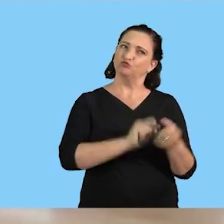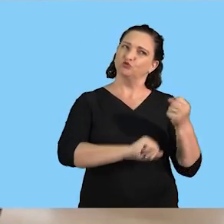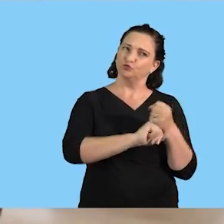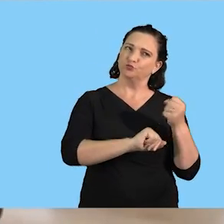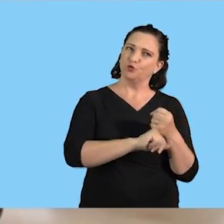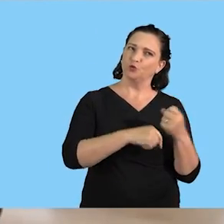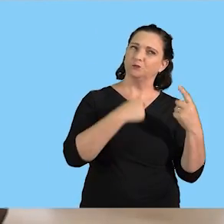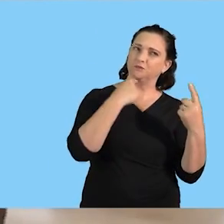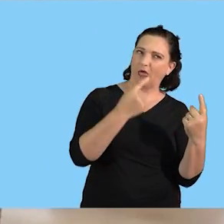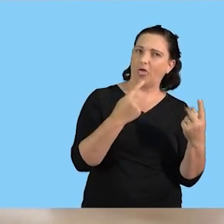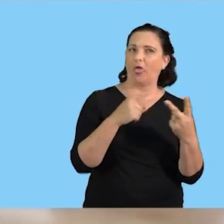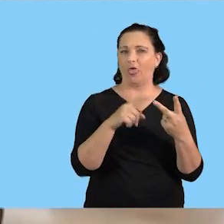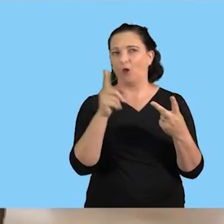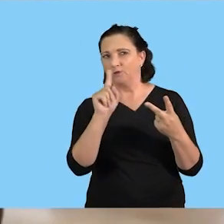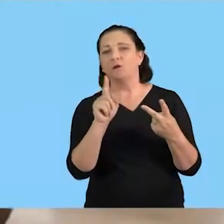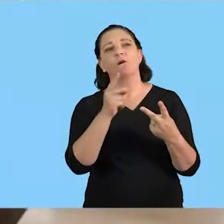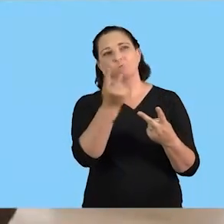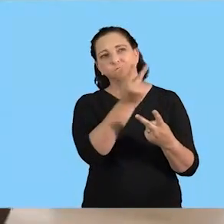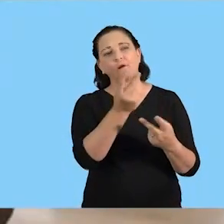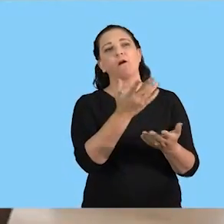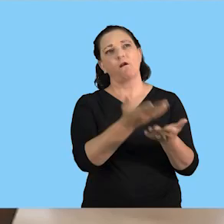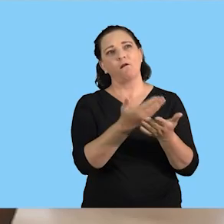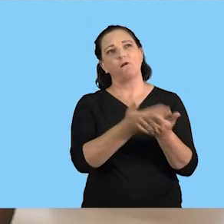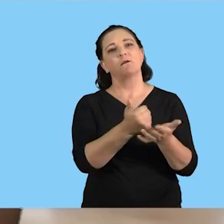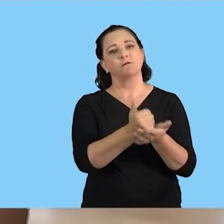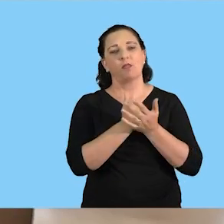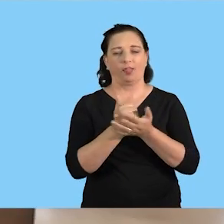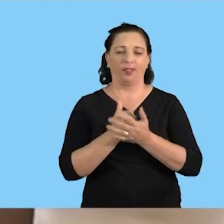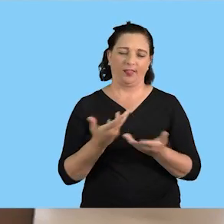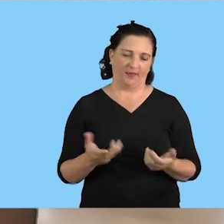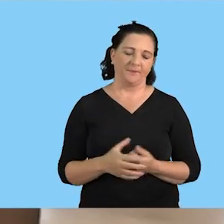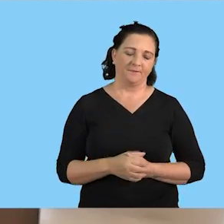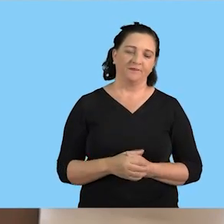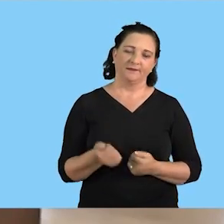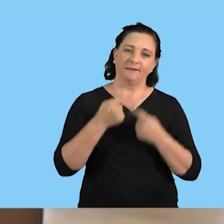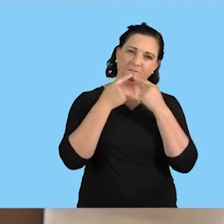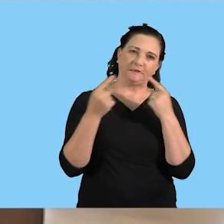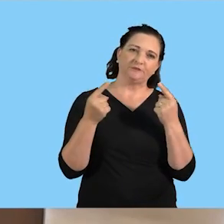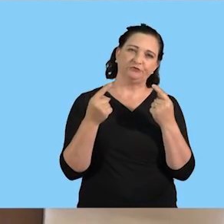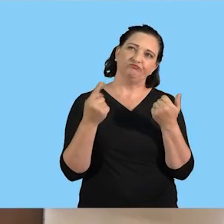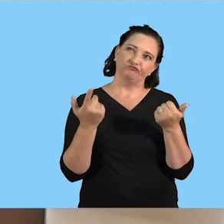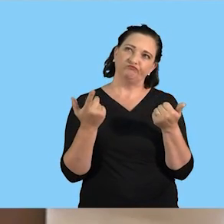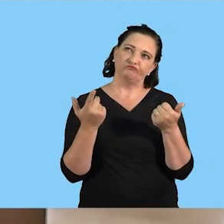what I just said in words, but you can see pictures of what I said. So it makes the message to be